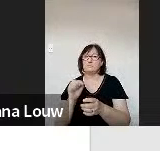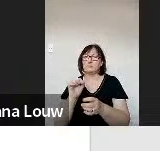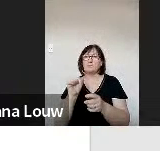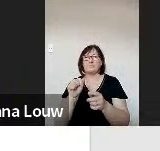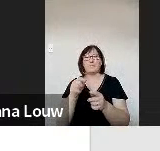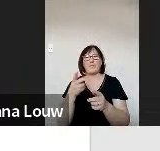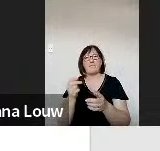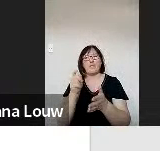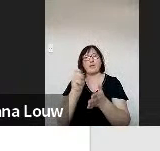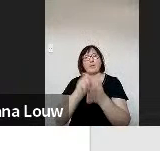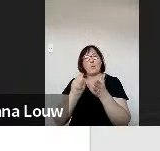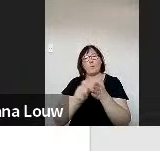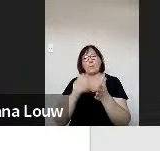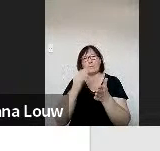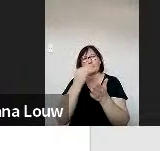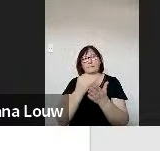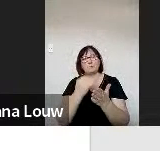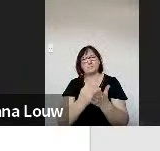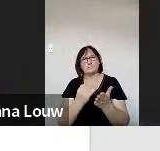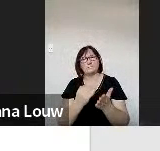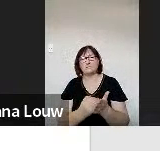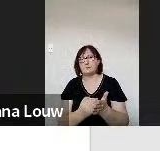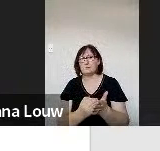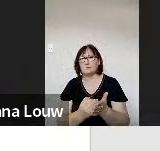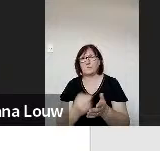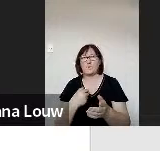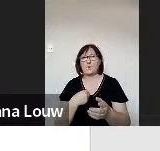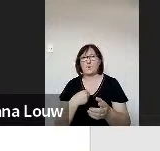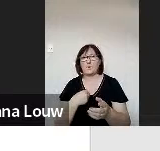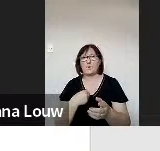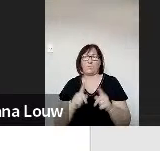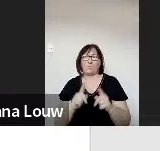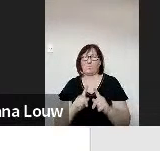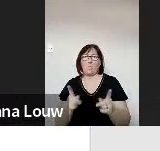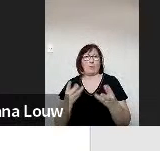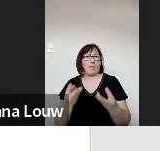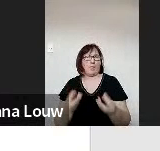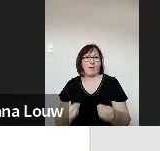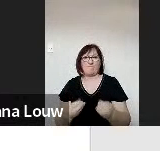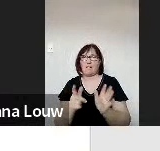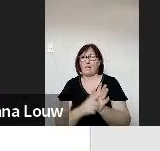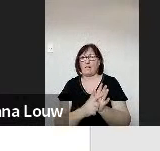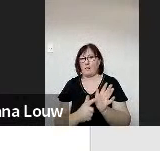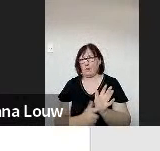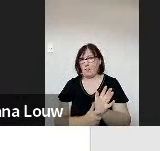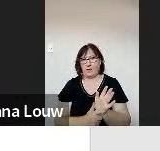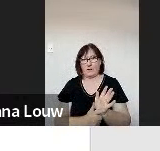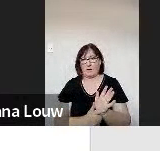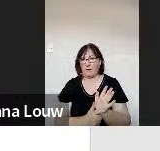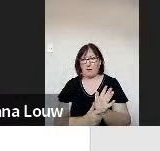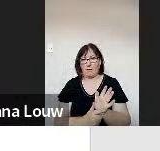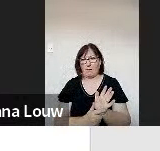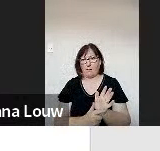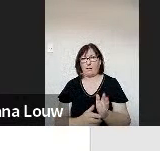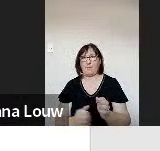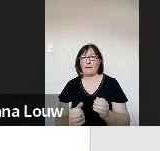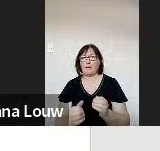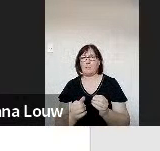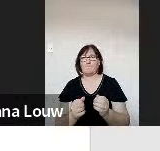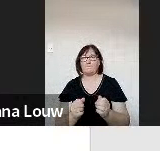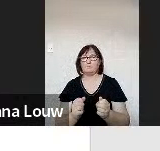notes, which do not have a legal, which are not legally binding, but are there